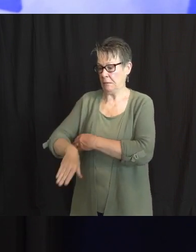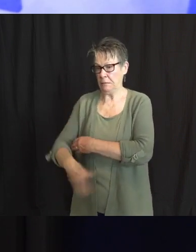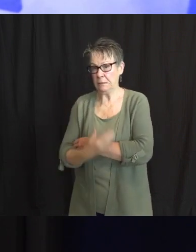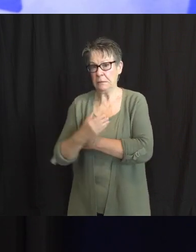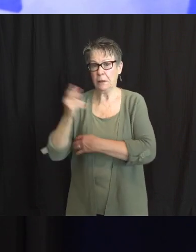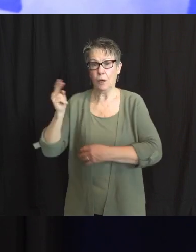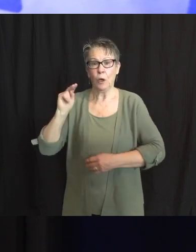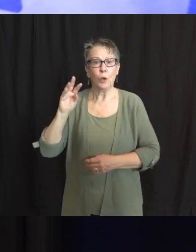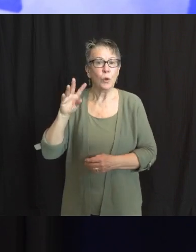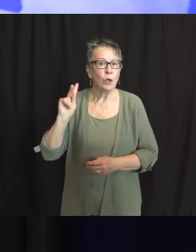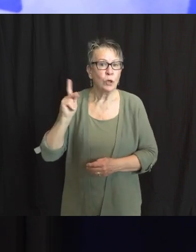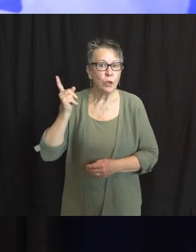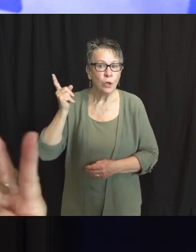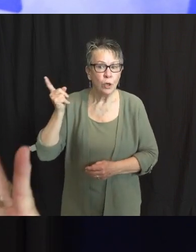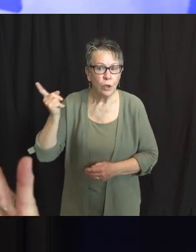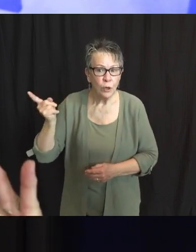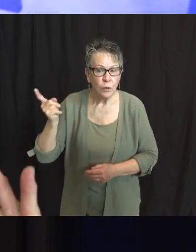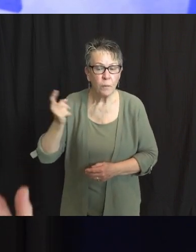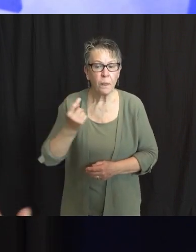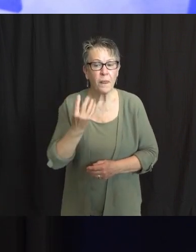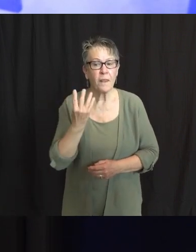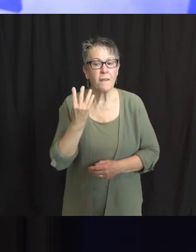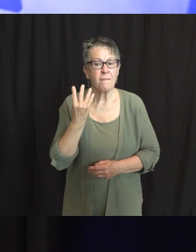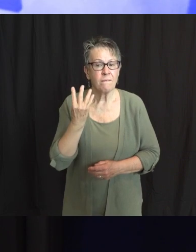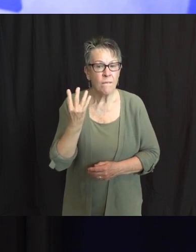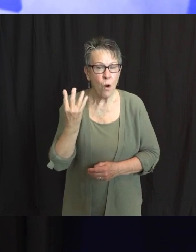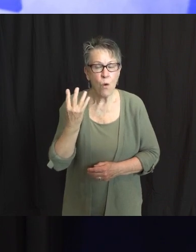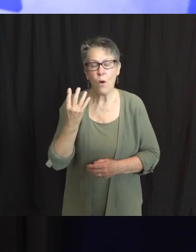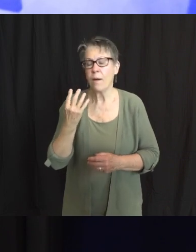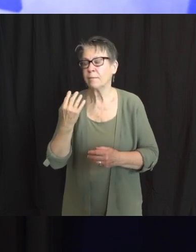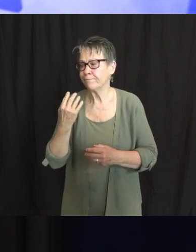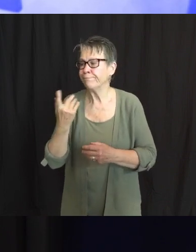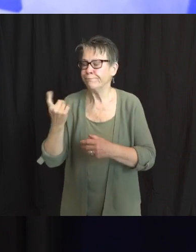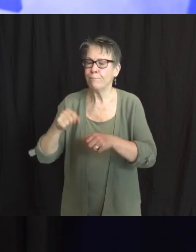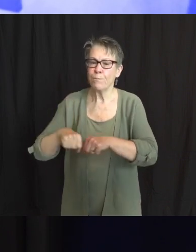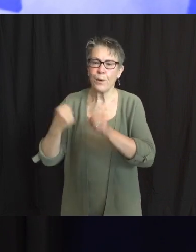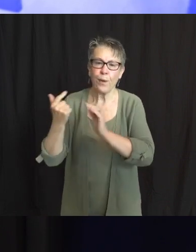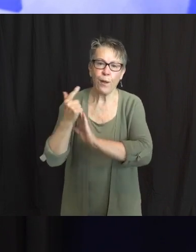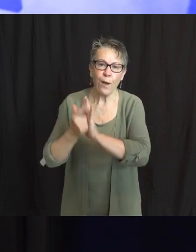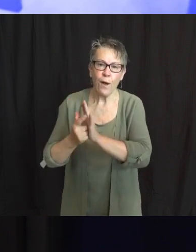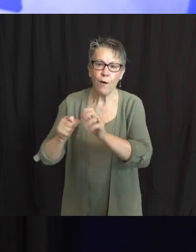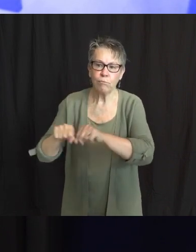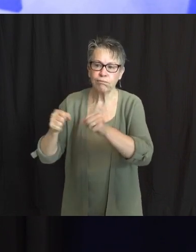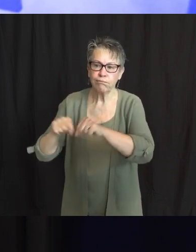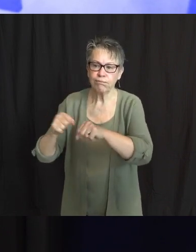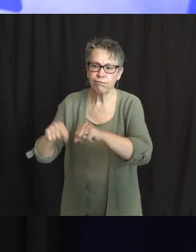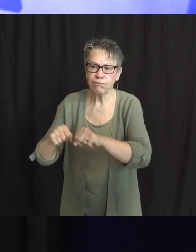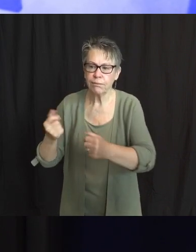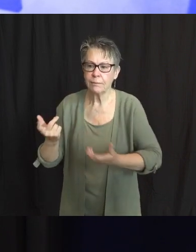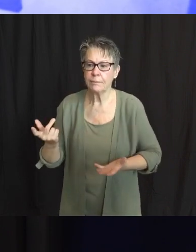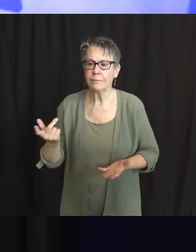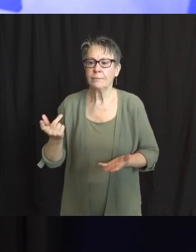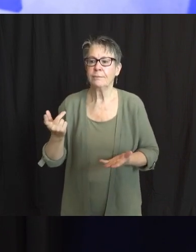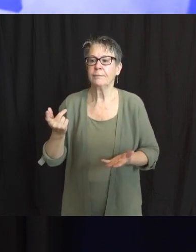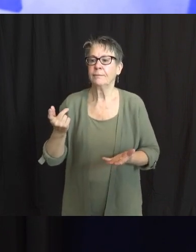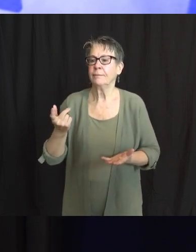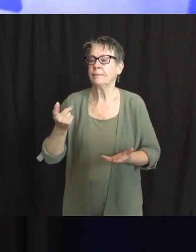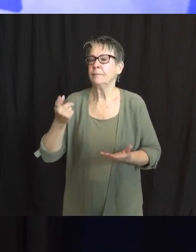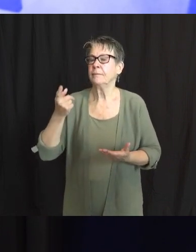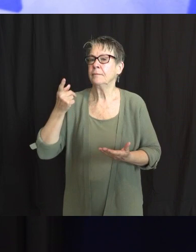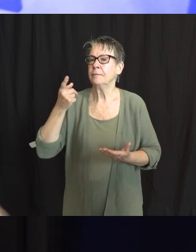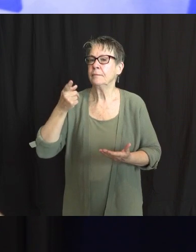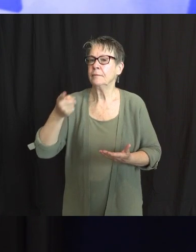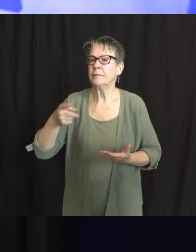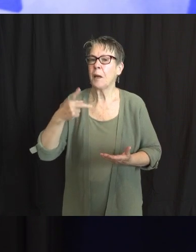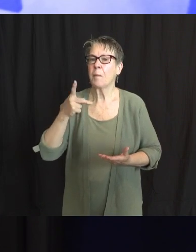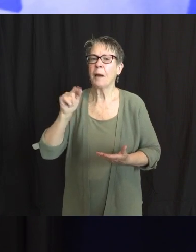4 businesses. In Patterson, 18 separate individuals were cited for EO violations for failure to disperse in gatherings of